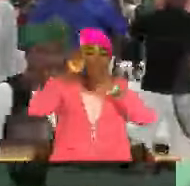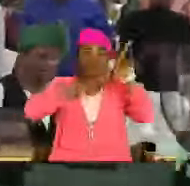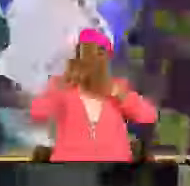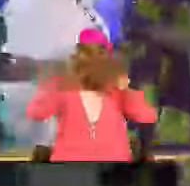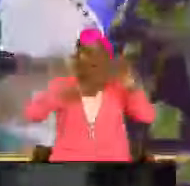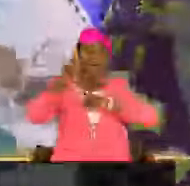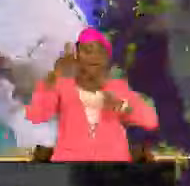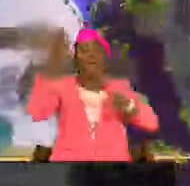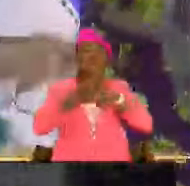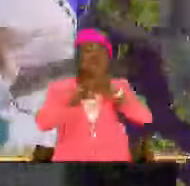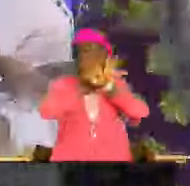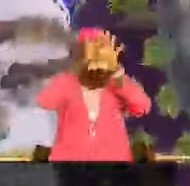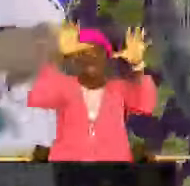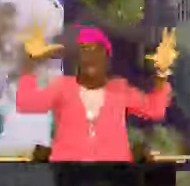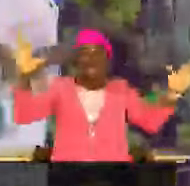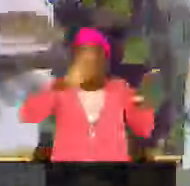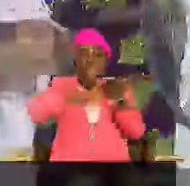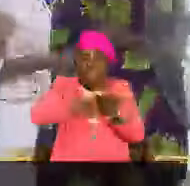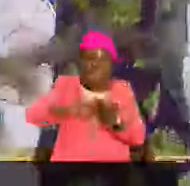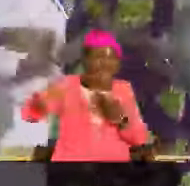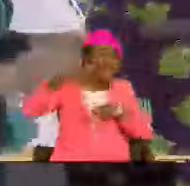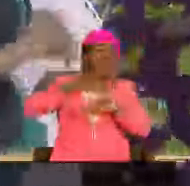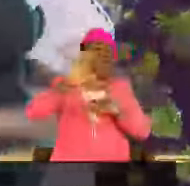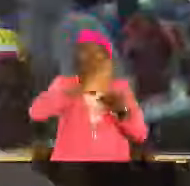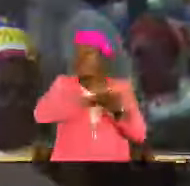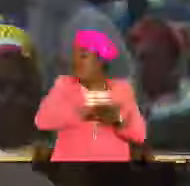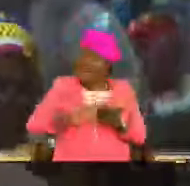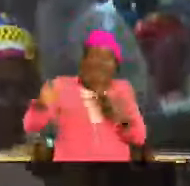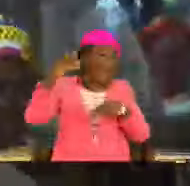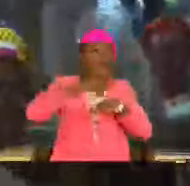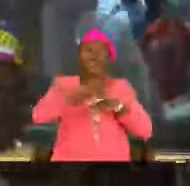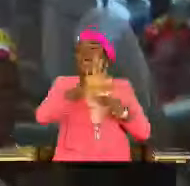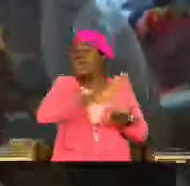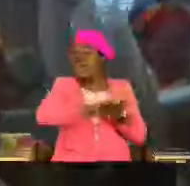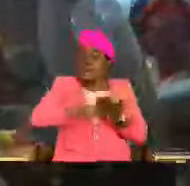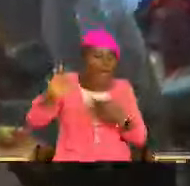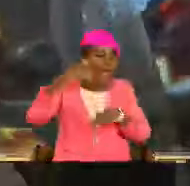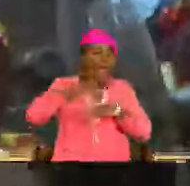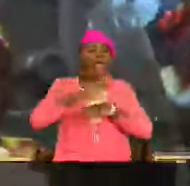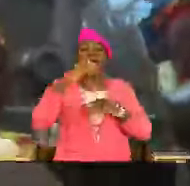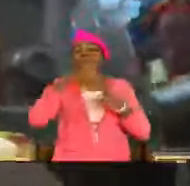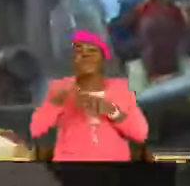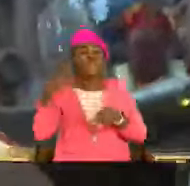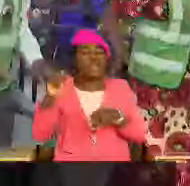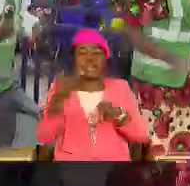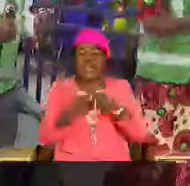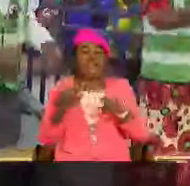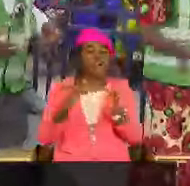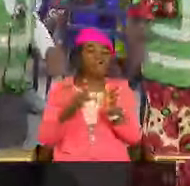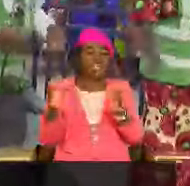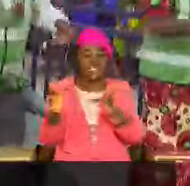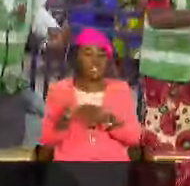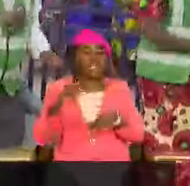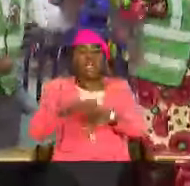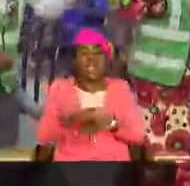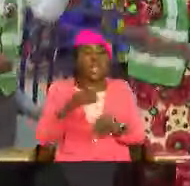away clear away in the name of Jesus thank you